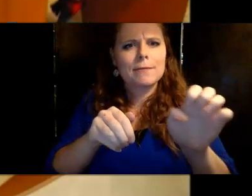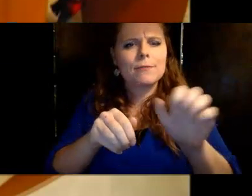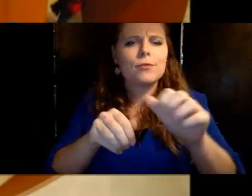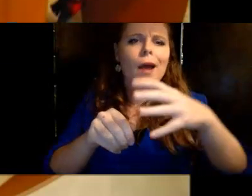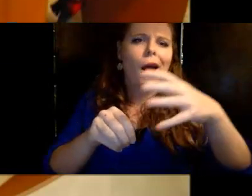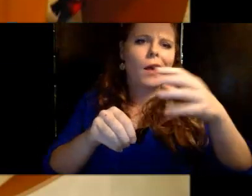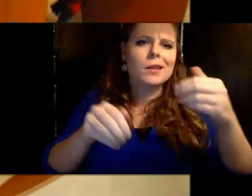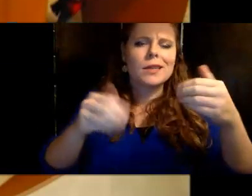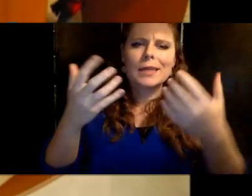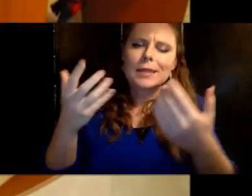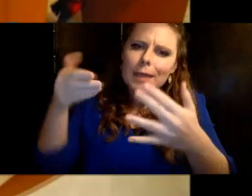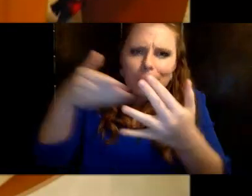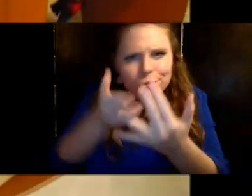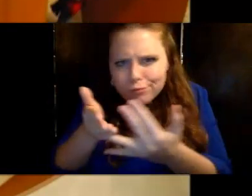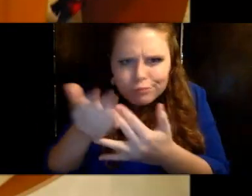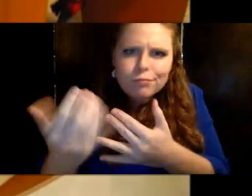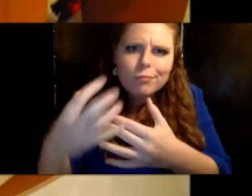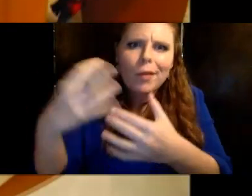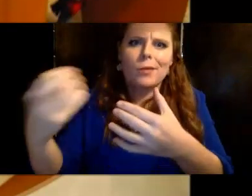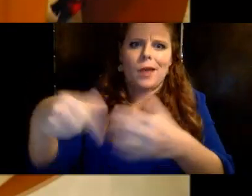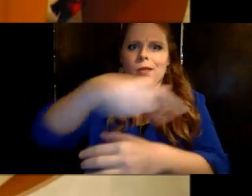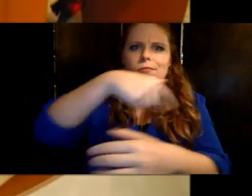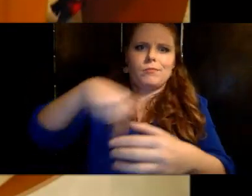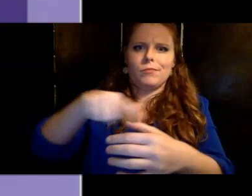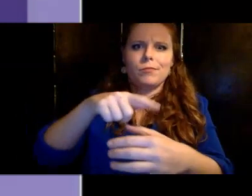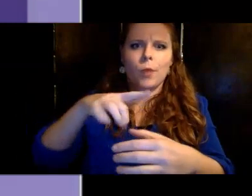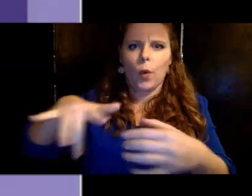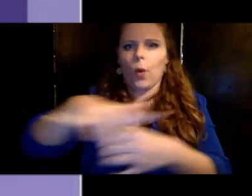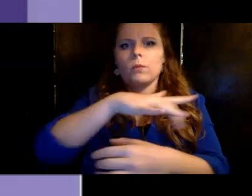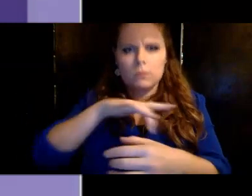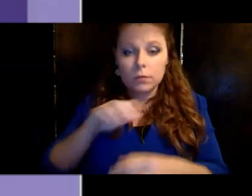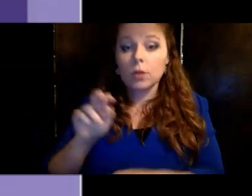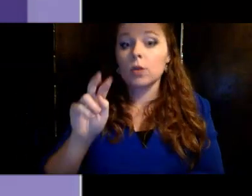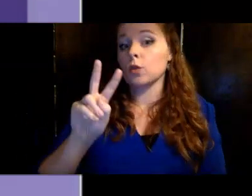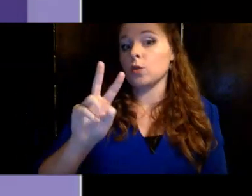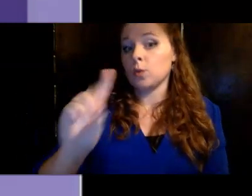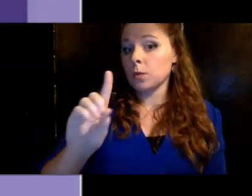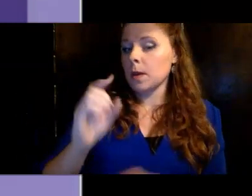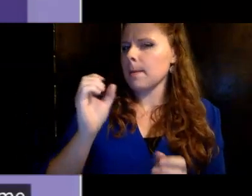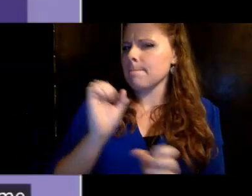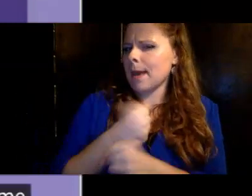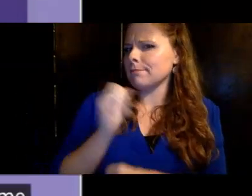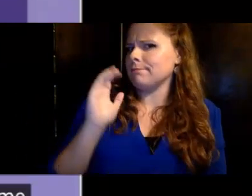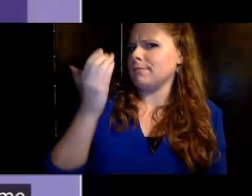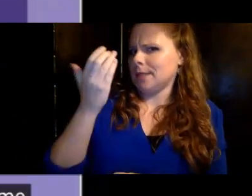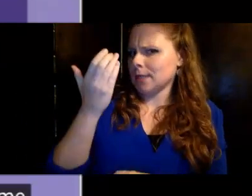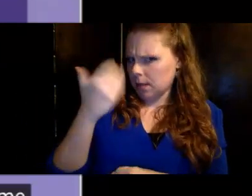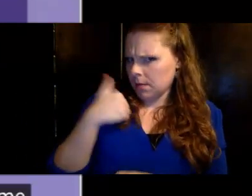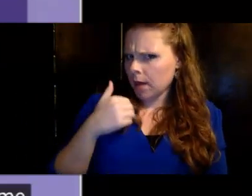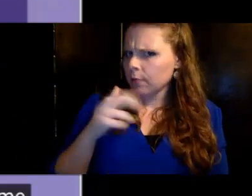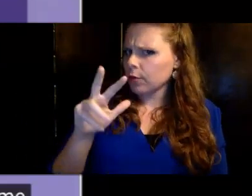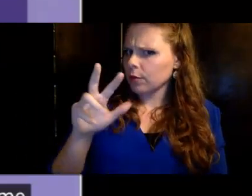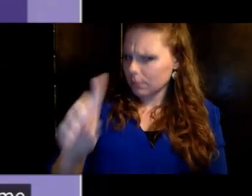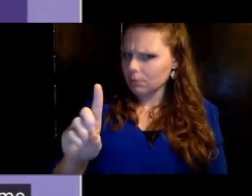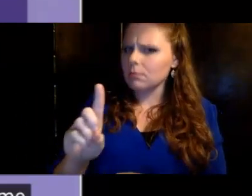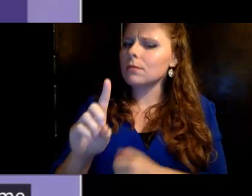other areas between and around the objects. Many two-dimensional works create the illusion of three-dimensional space